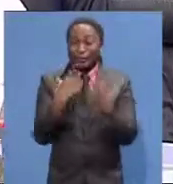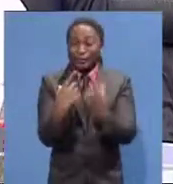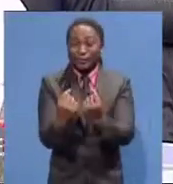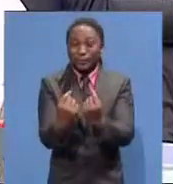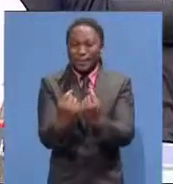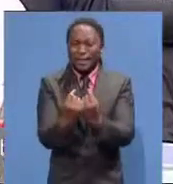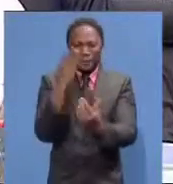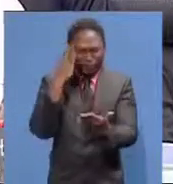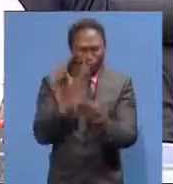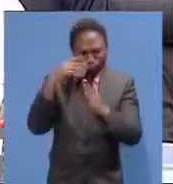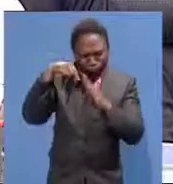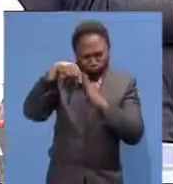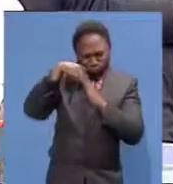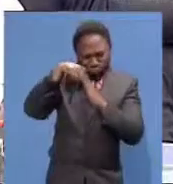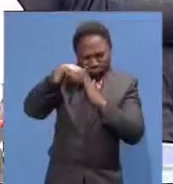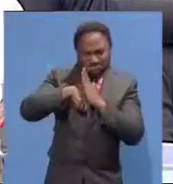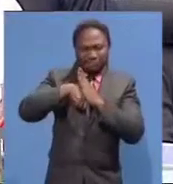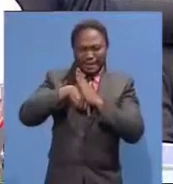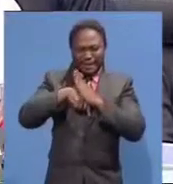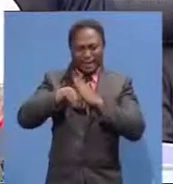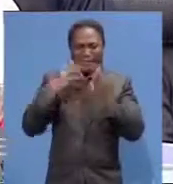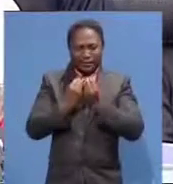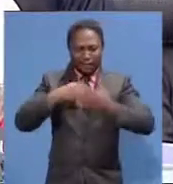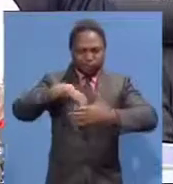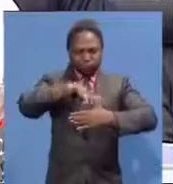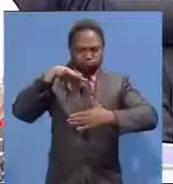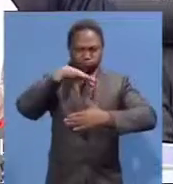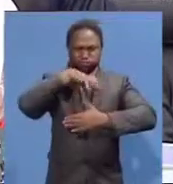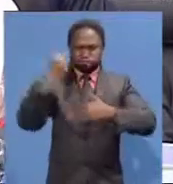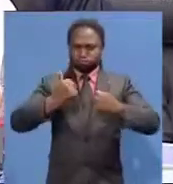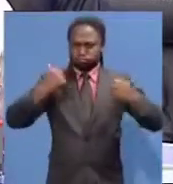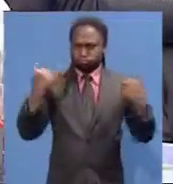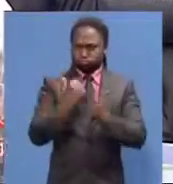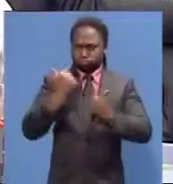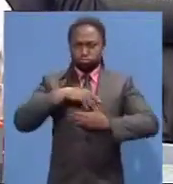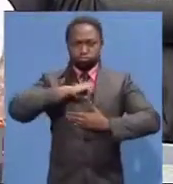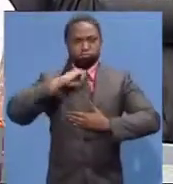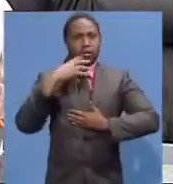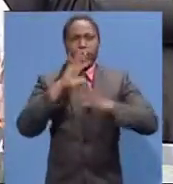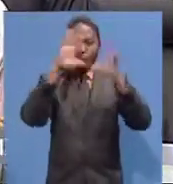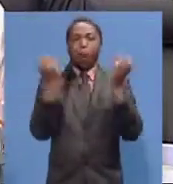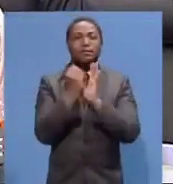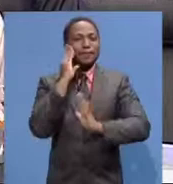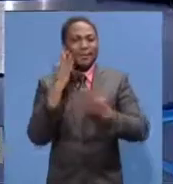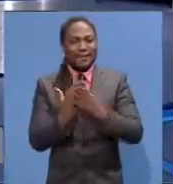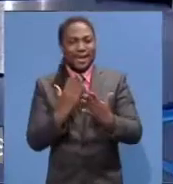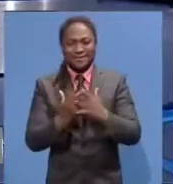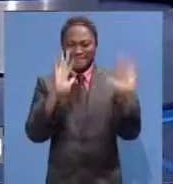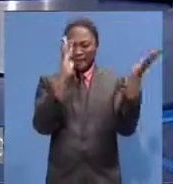to dig just a bit deeper, to find that magic in you, to bring it out, and to let the world experience it.